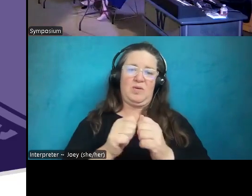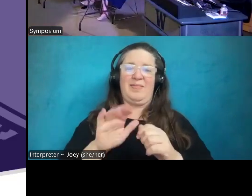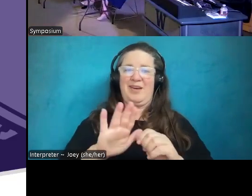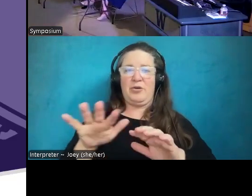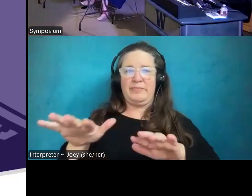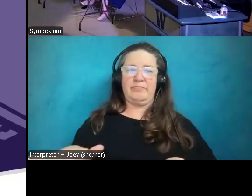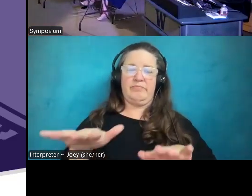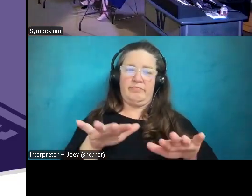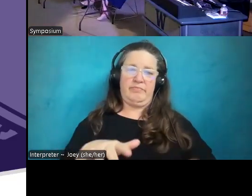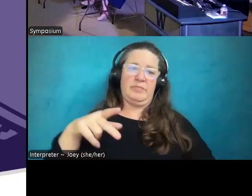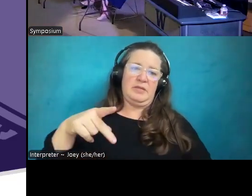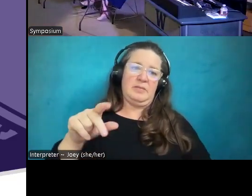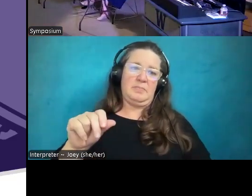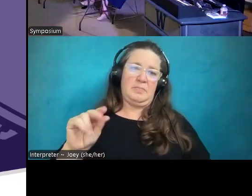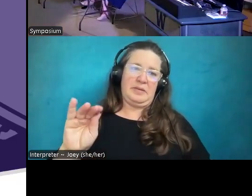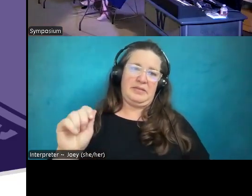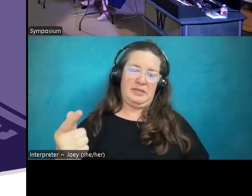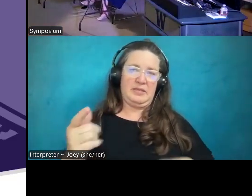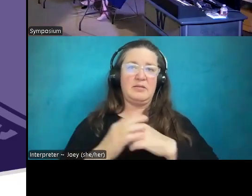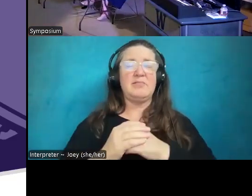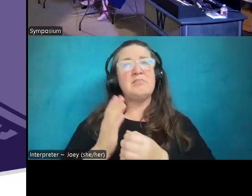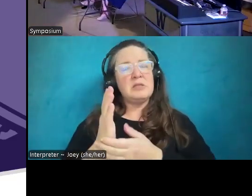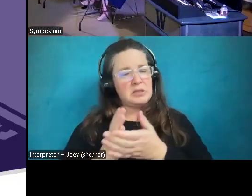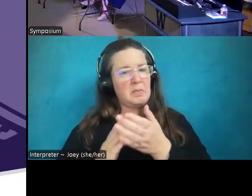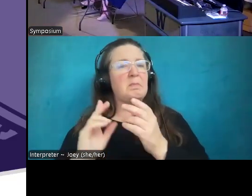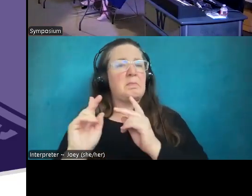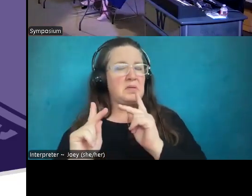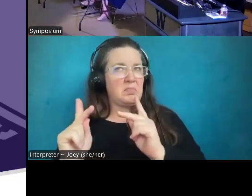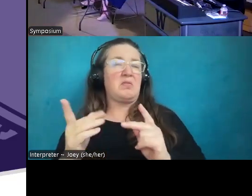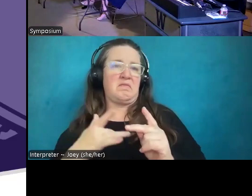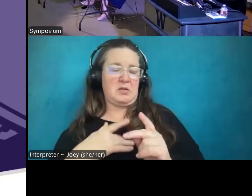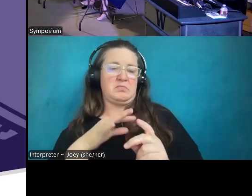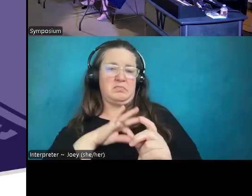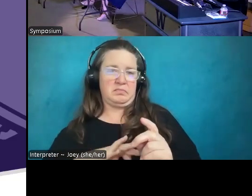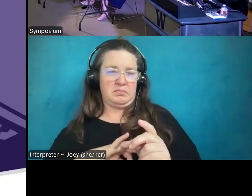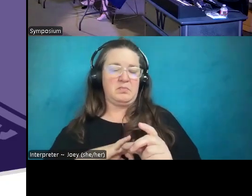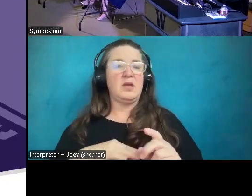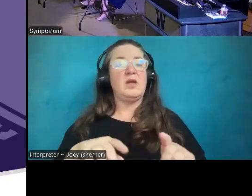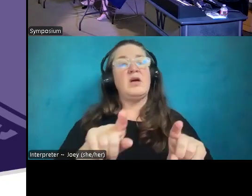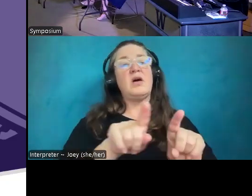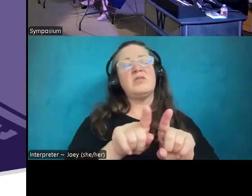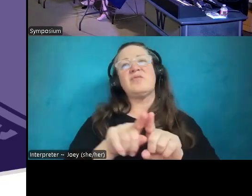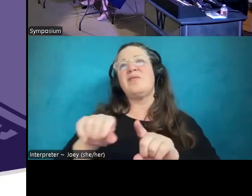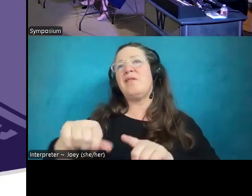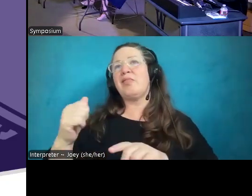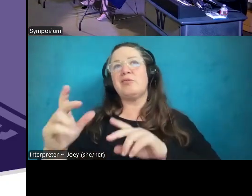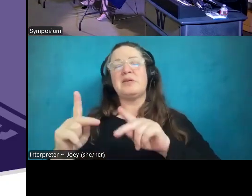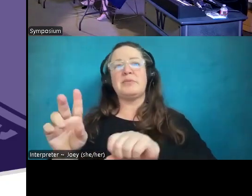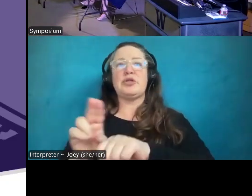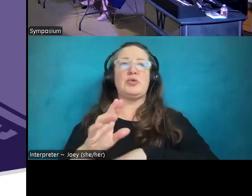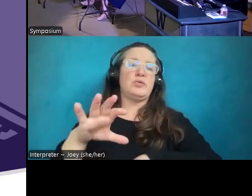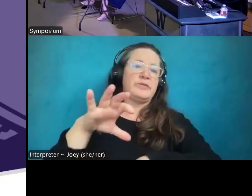fairly helpful for people. I also have some patients who use wearable devices like Apple Watches or Fitbits